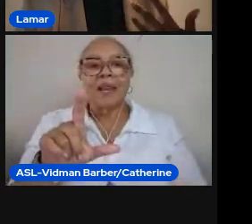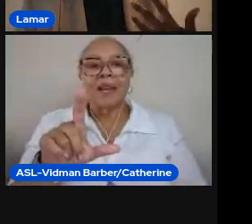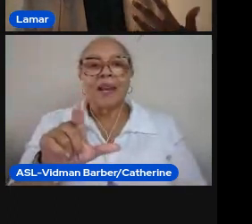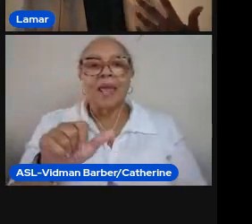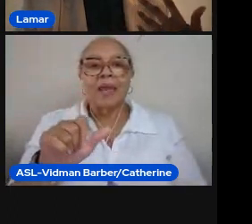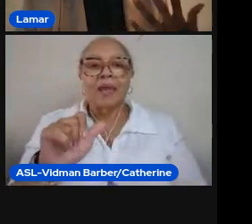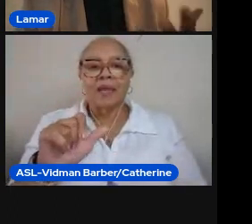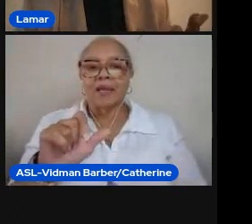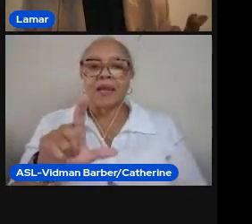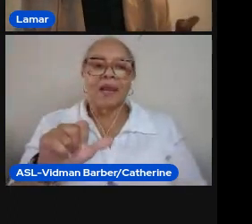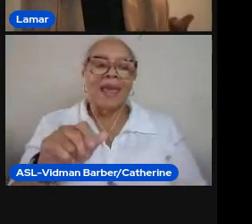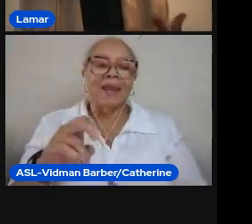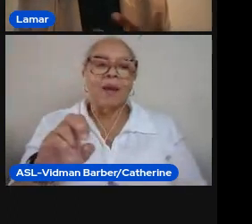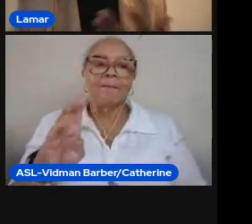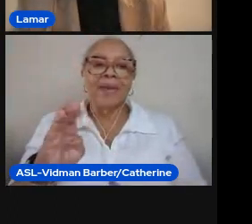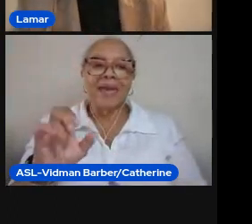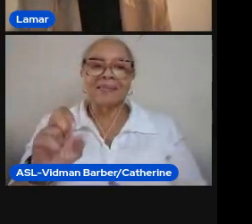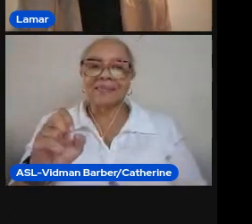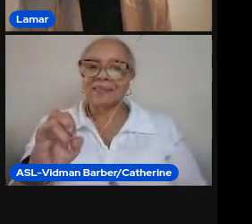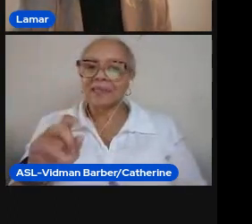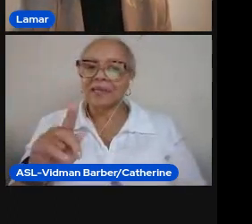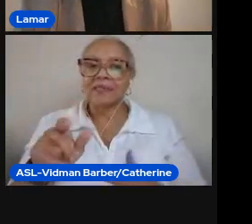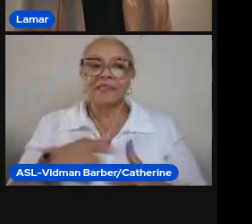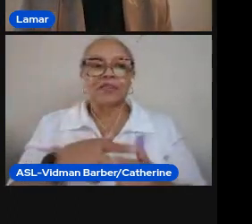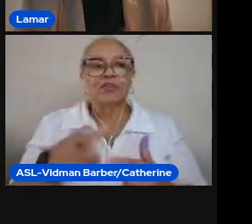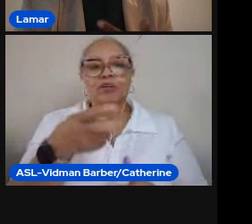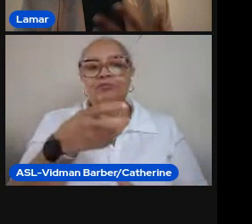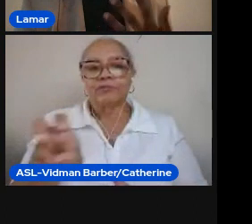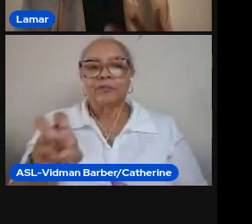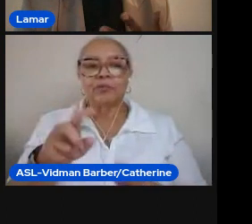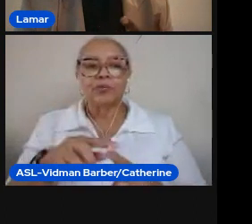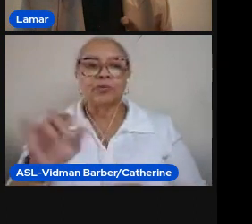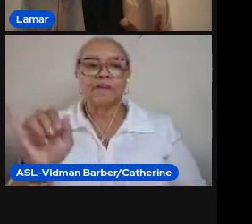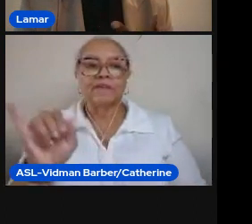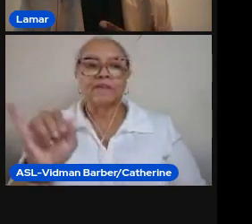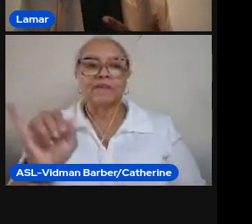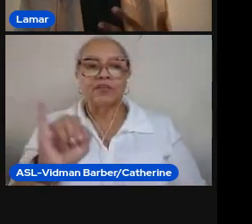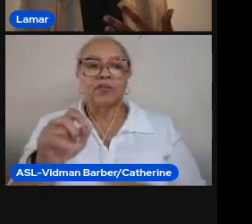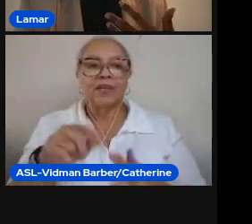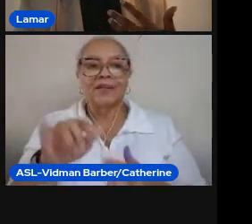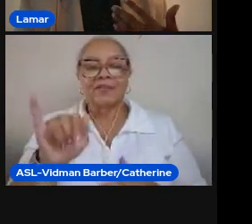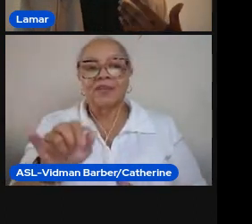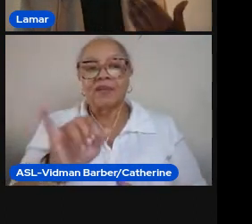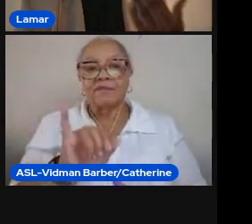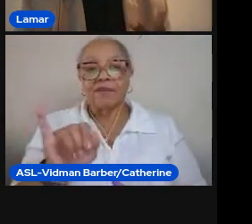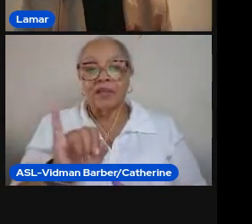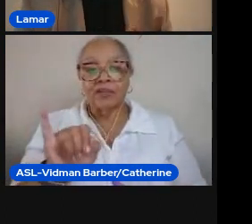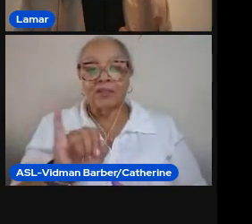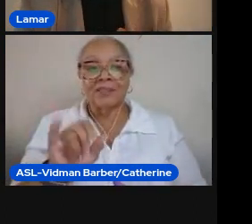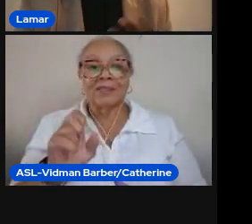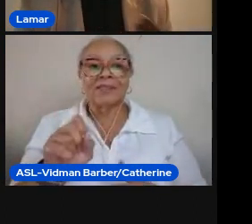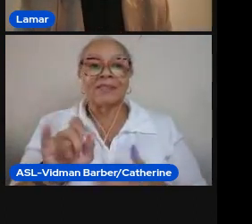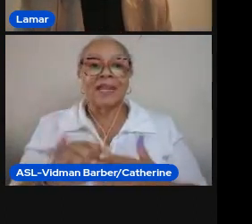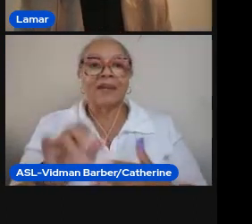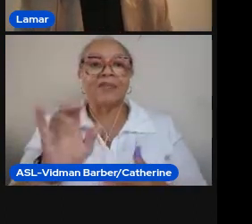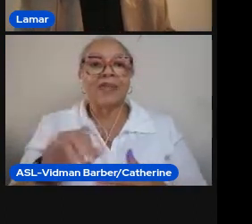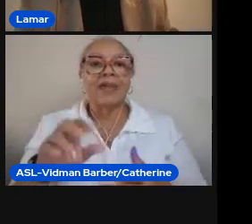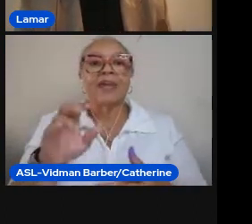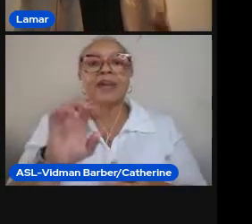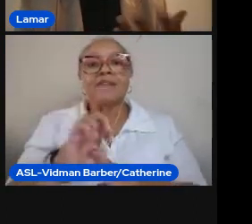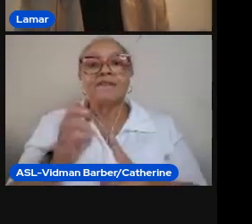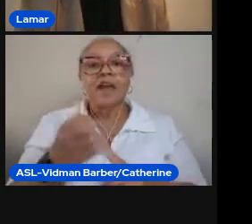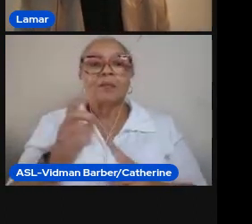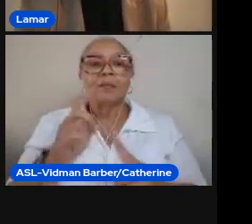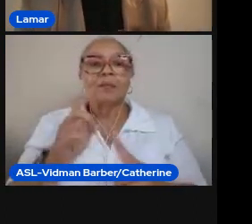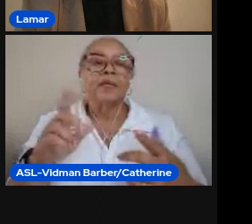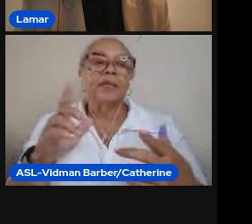can have a transition into an infectious state, right? And in this state, the microenvironment is dominated